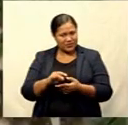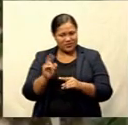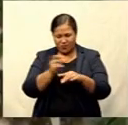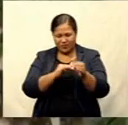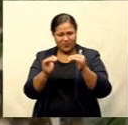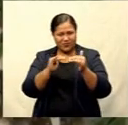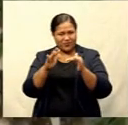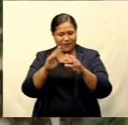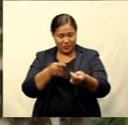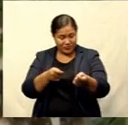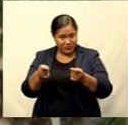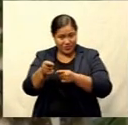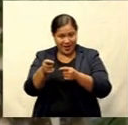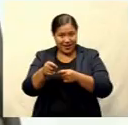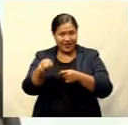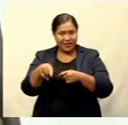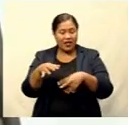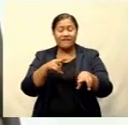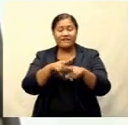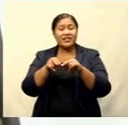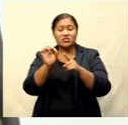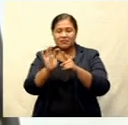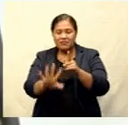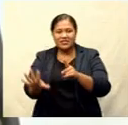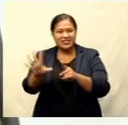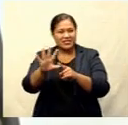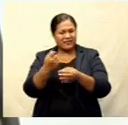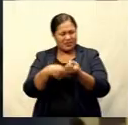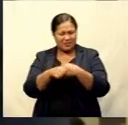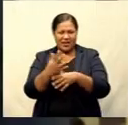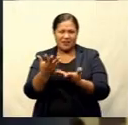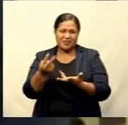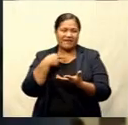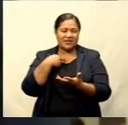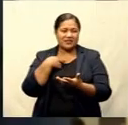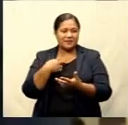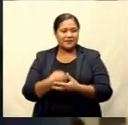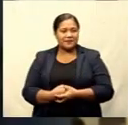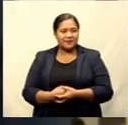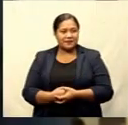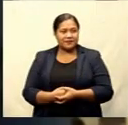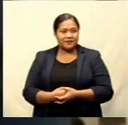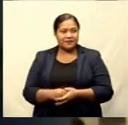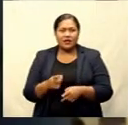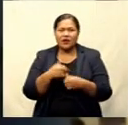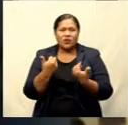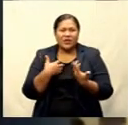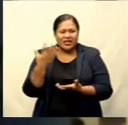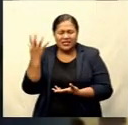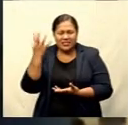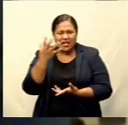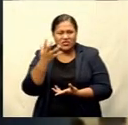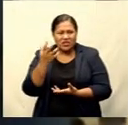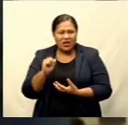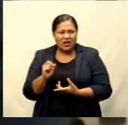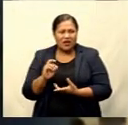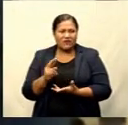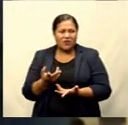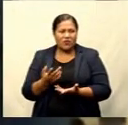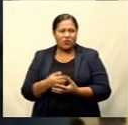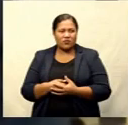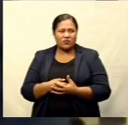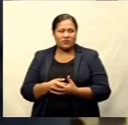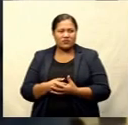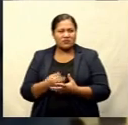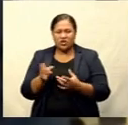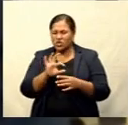trading platforms where Fiji and the Pacific are minor players. Madam Chair, we are in danger of further fueling